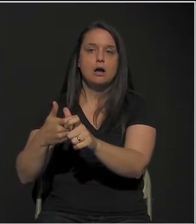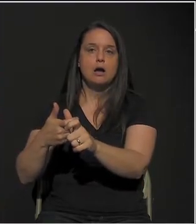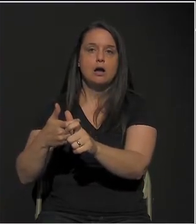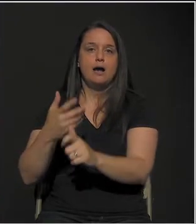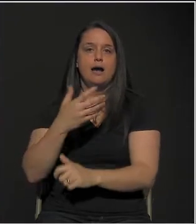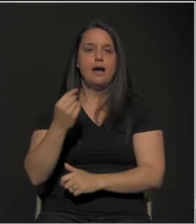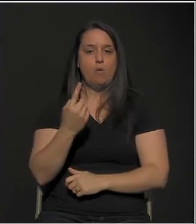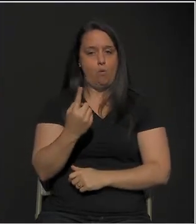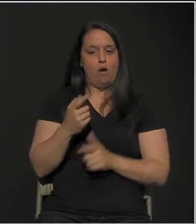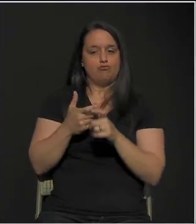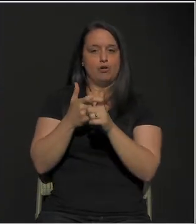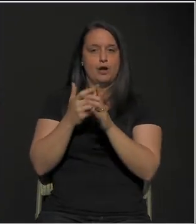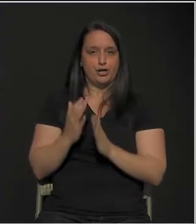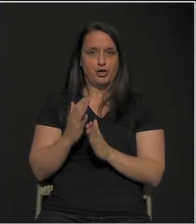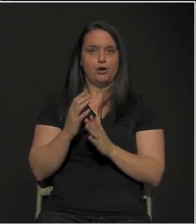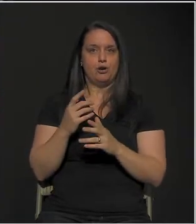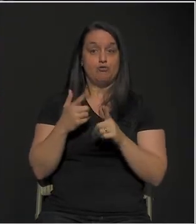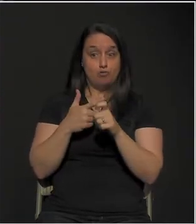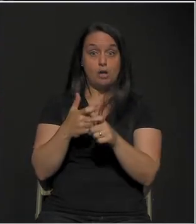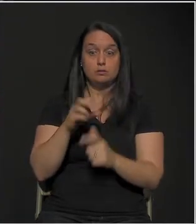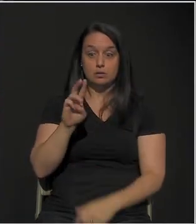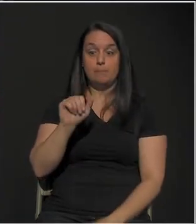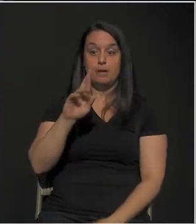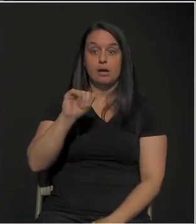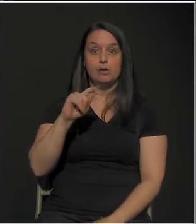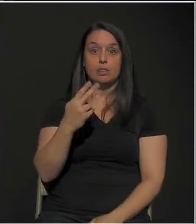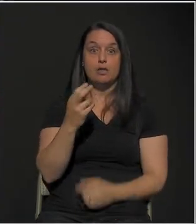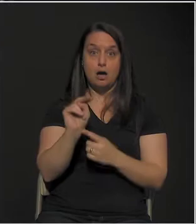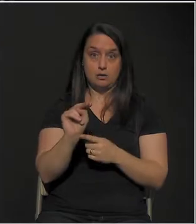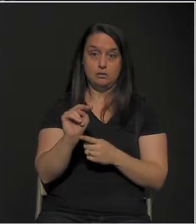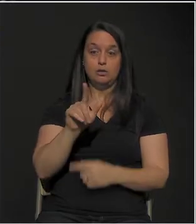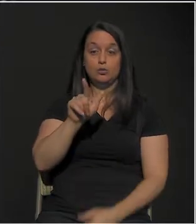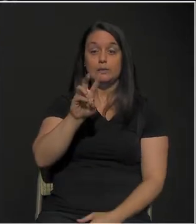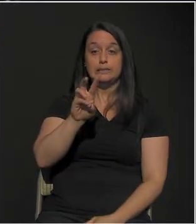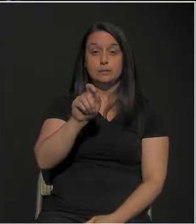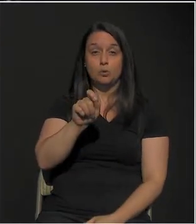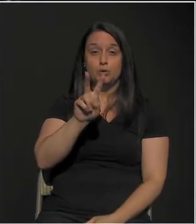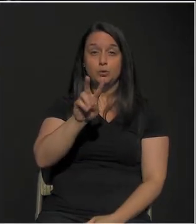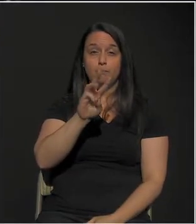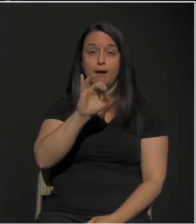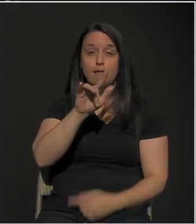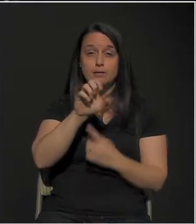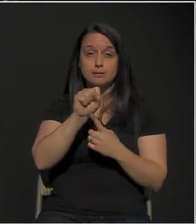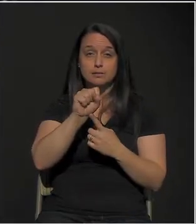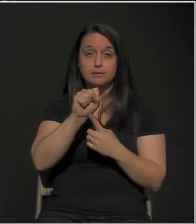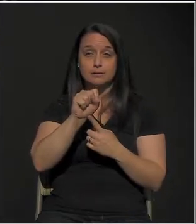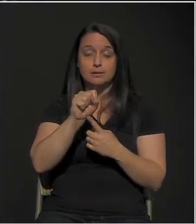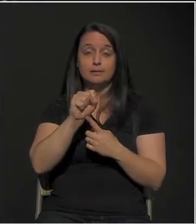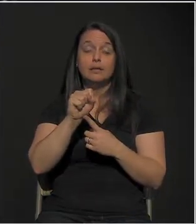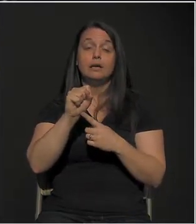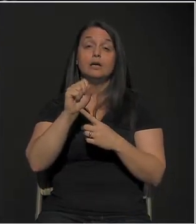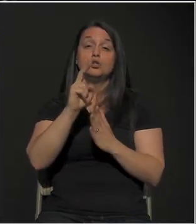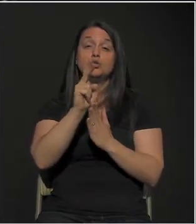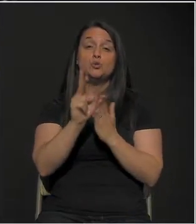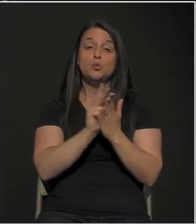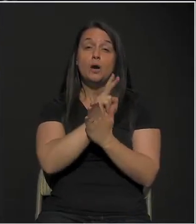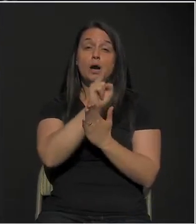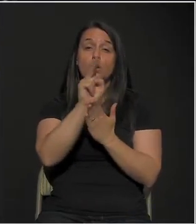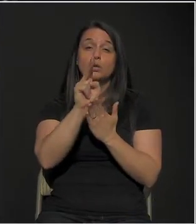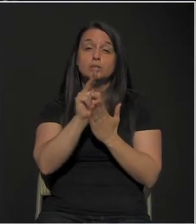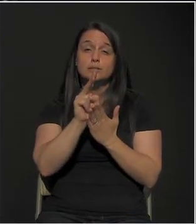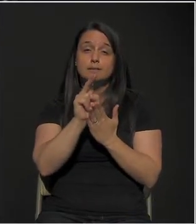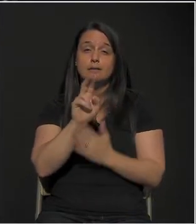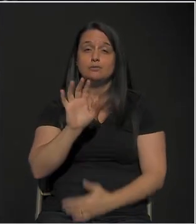and this runner runs a marathon 26.2 miles in 2 hours and